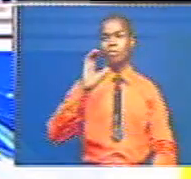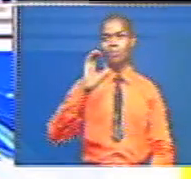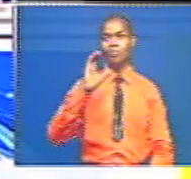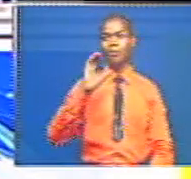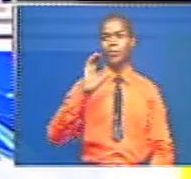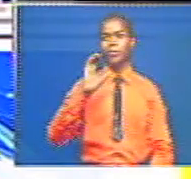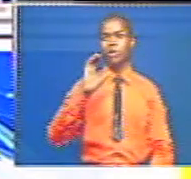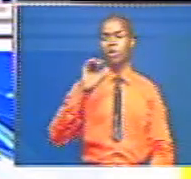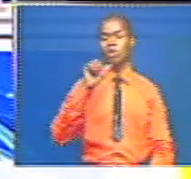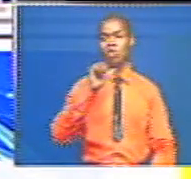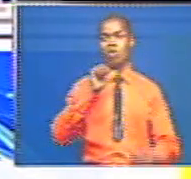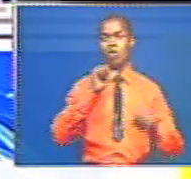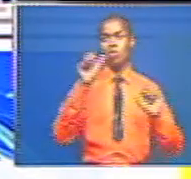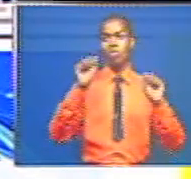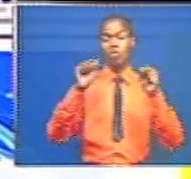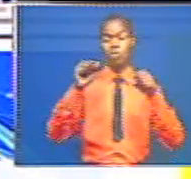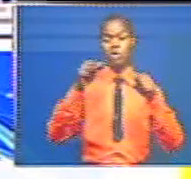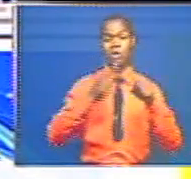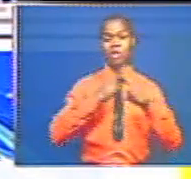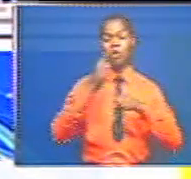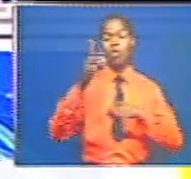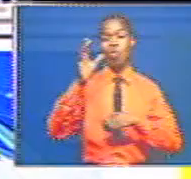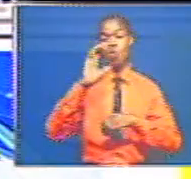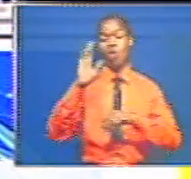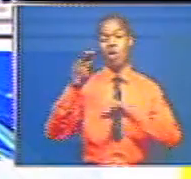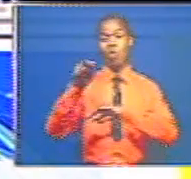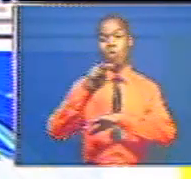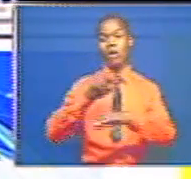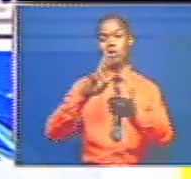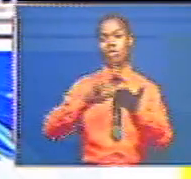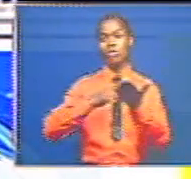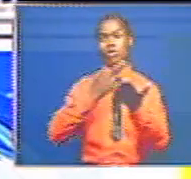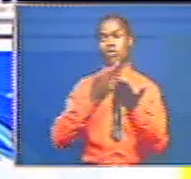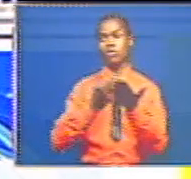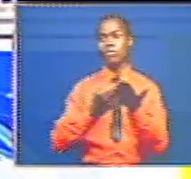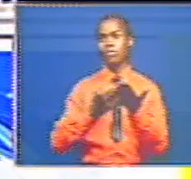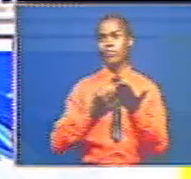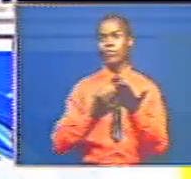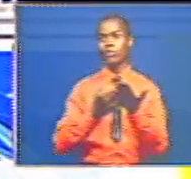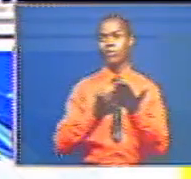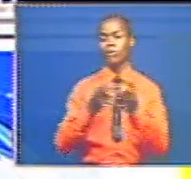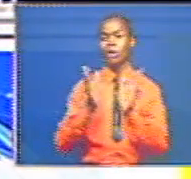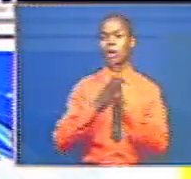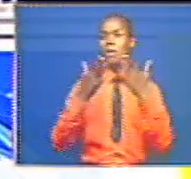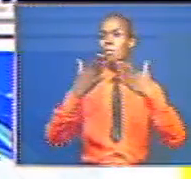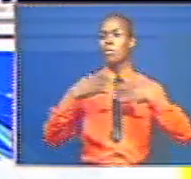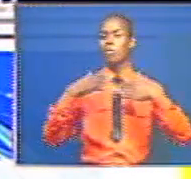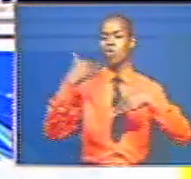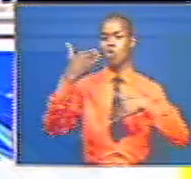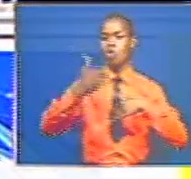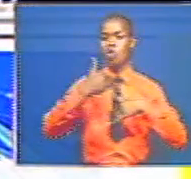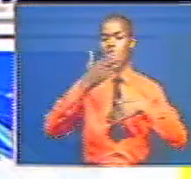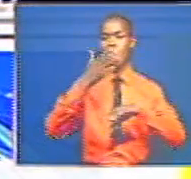Mm-hmm. I don't need to say that water is a national resource, and people have been misusing